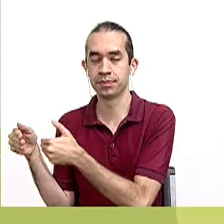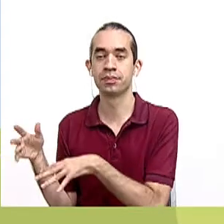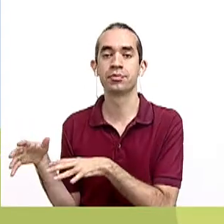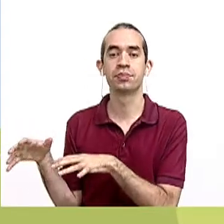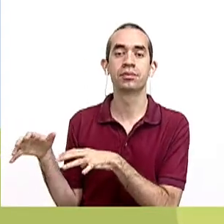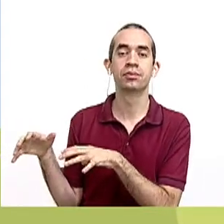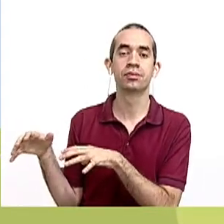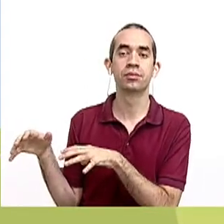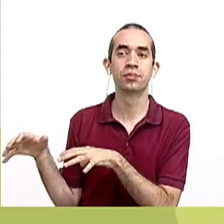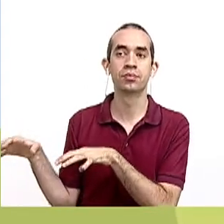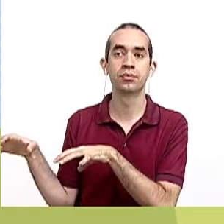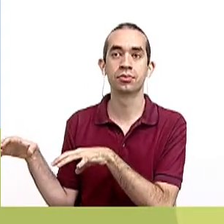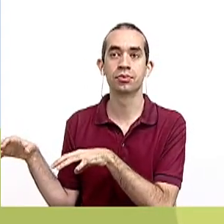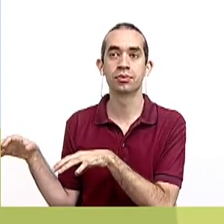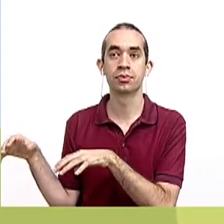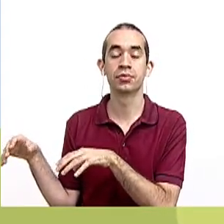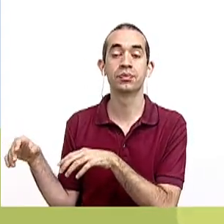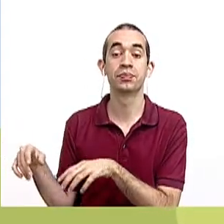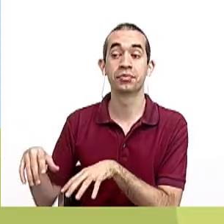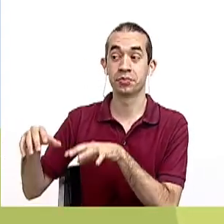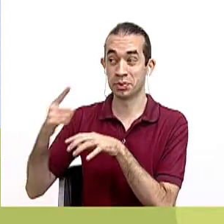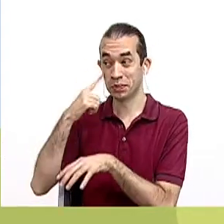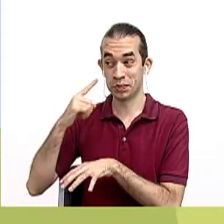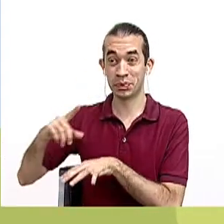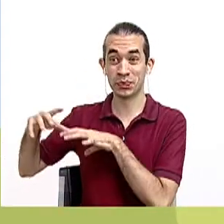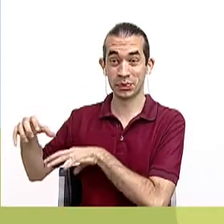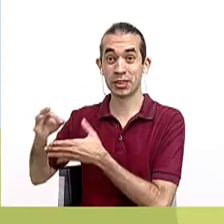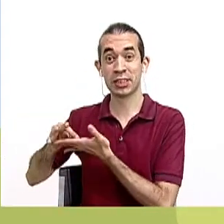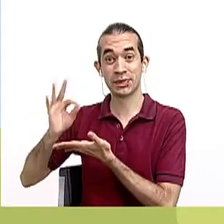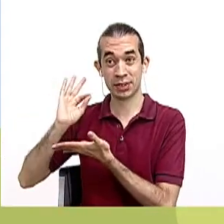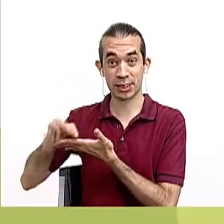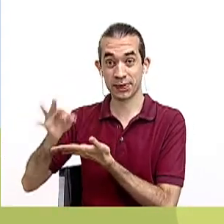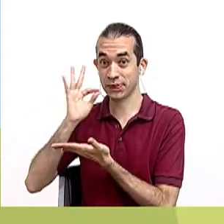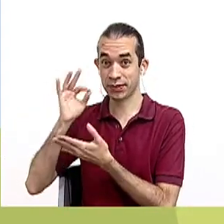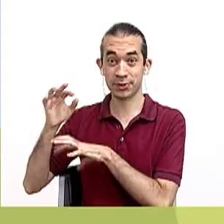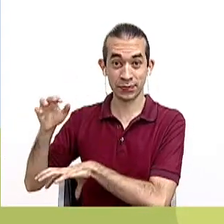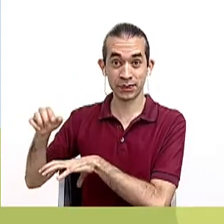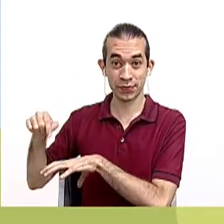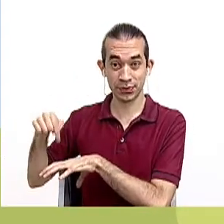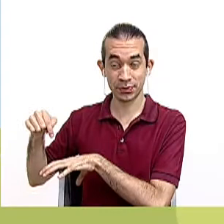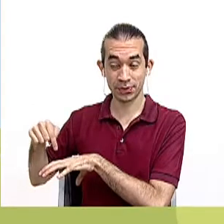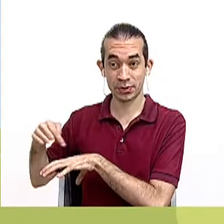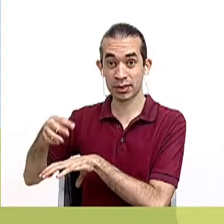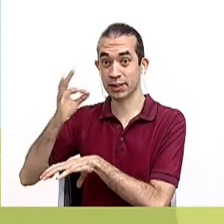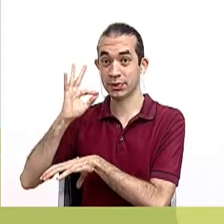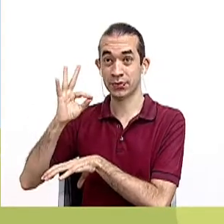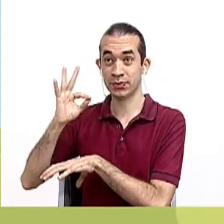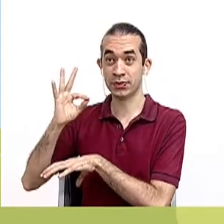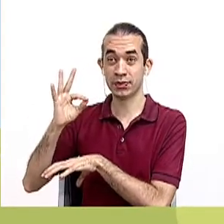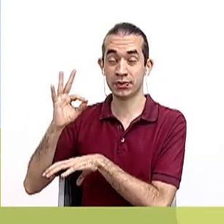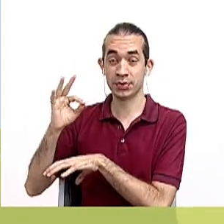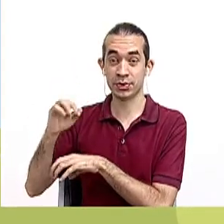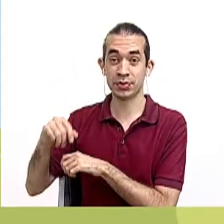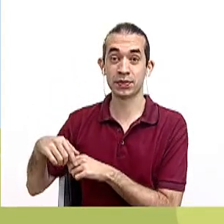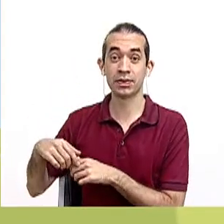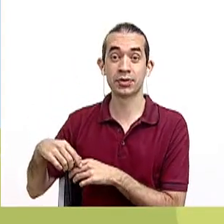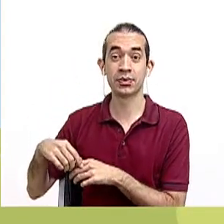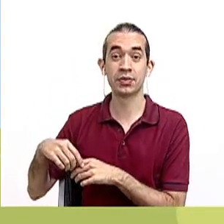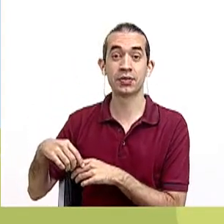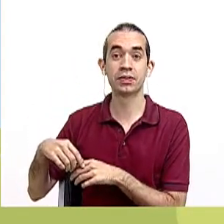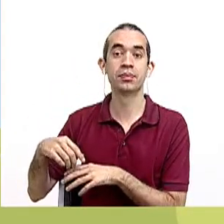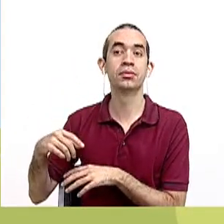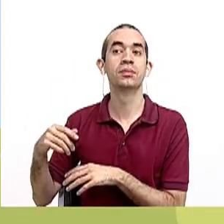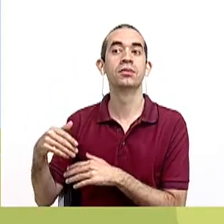we have the coffee shop, as you can see here, okay? You have the coffee shop, and the coffee shop